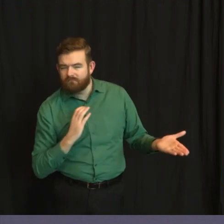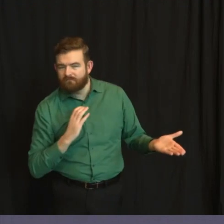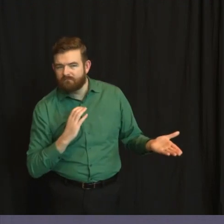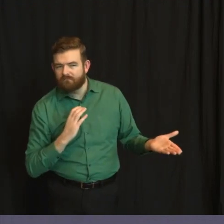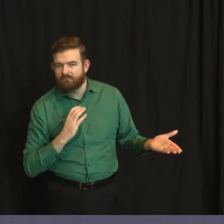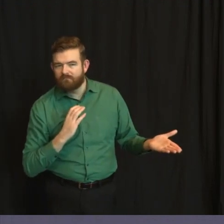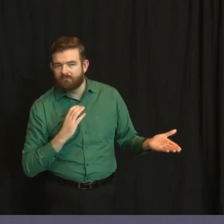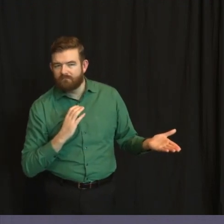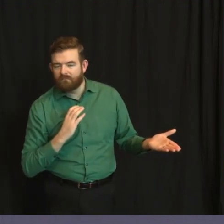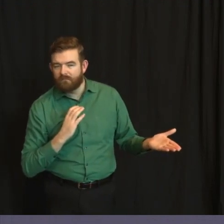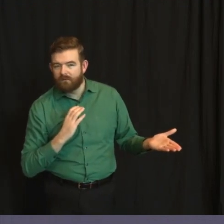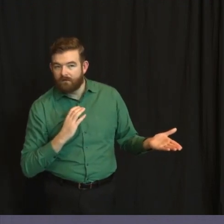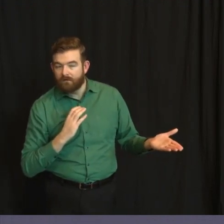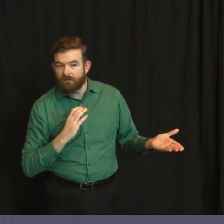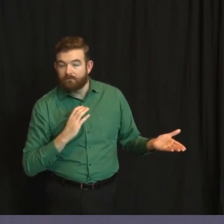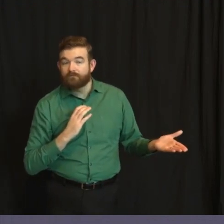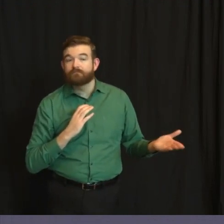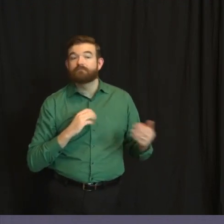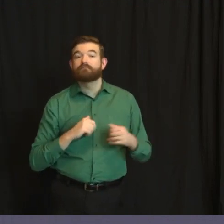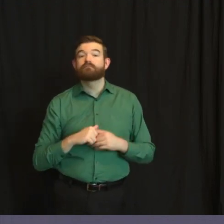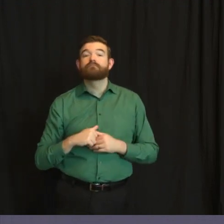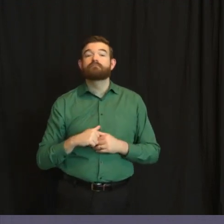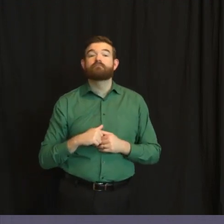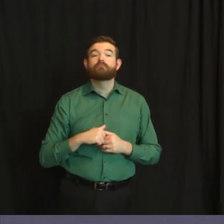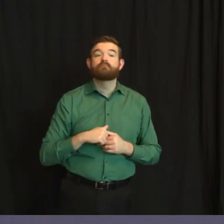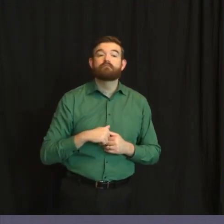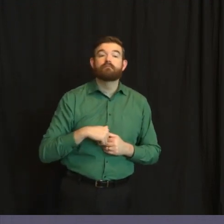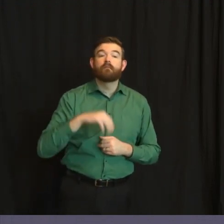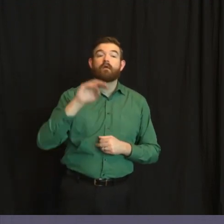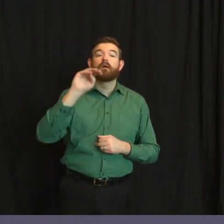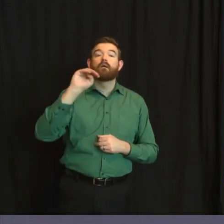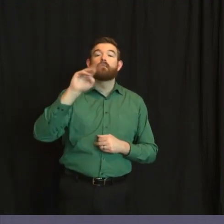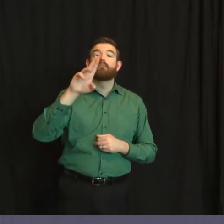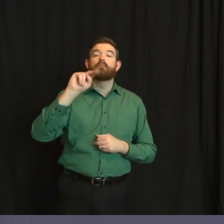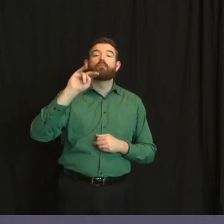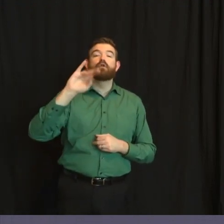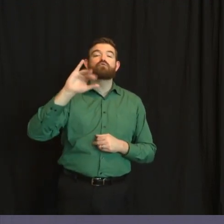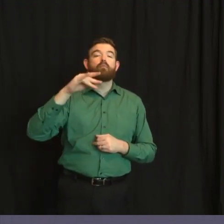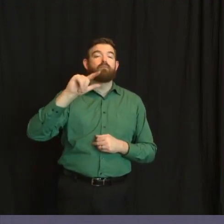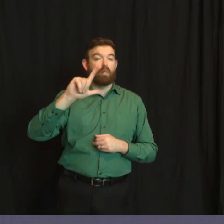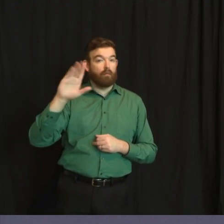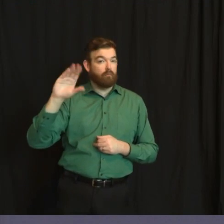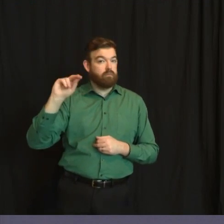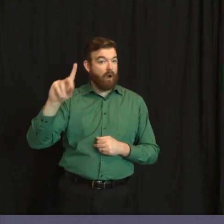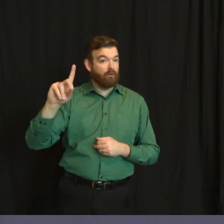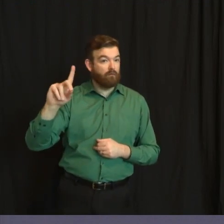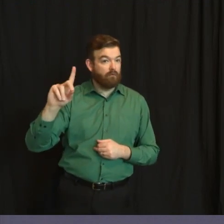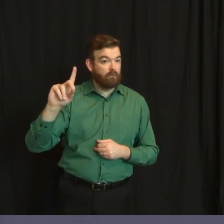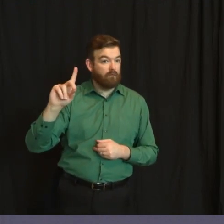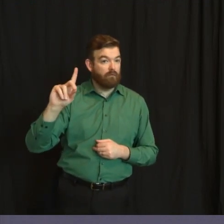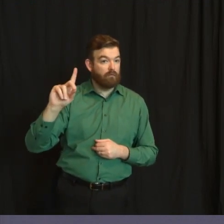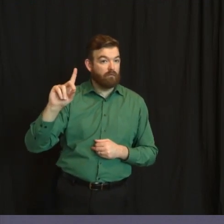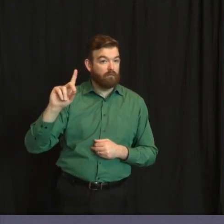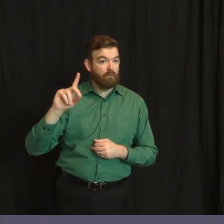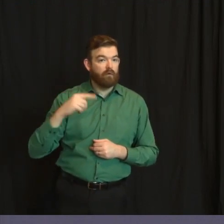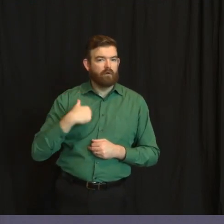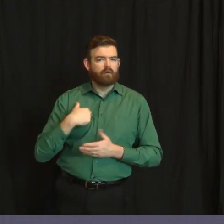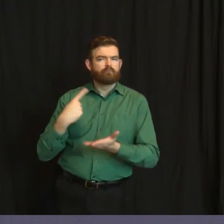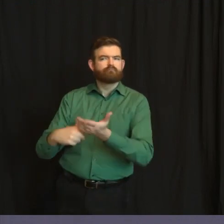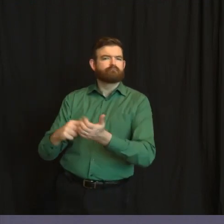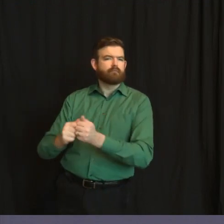municipal bond buying program, which we're working on with the legislature. That's an important piece. And we certainly